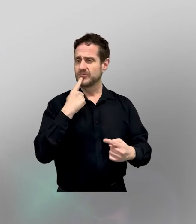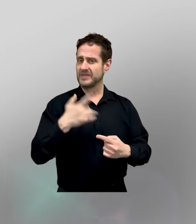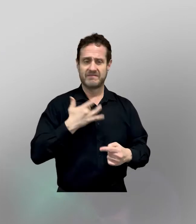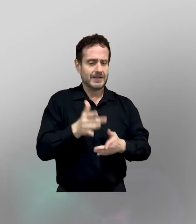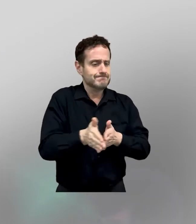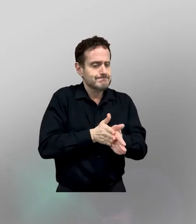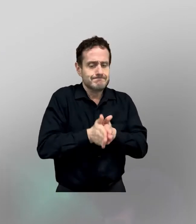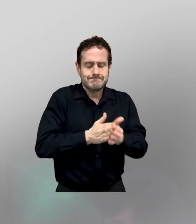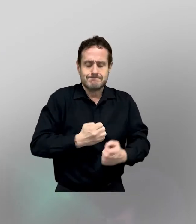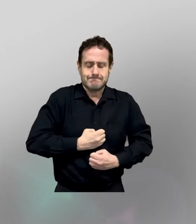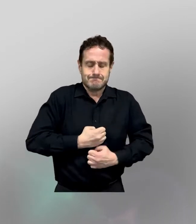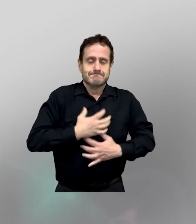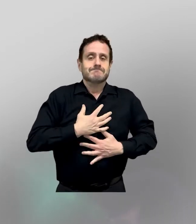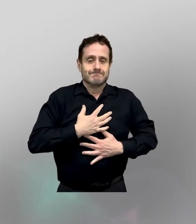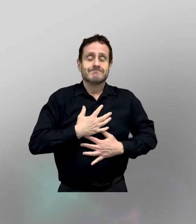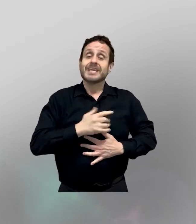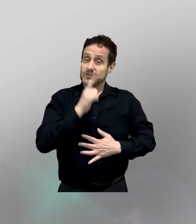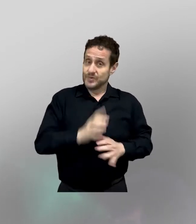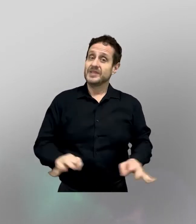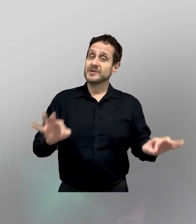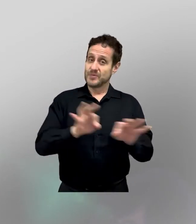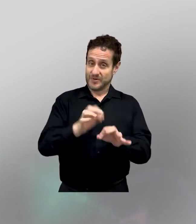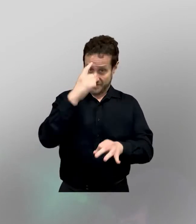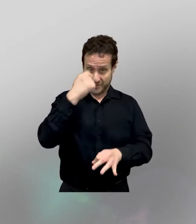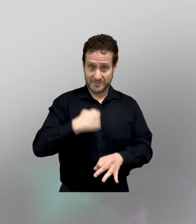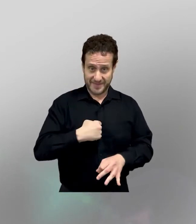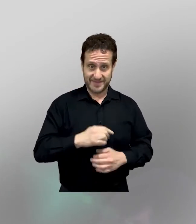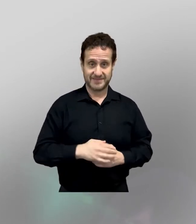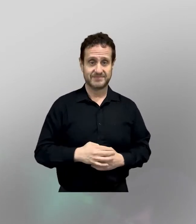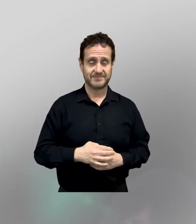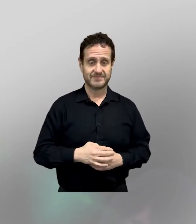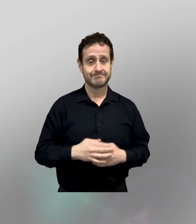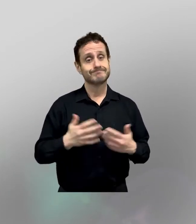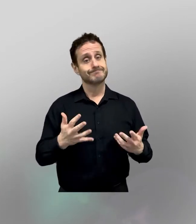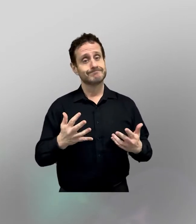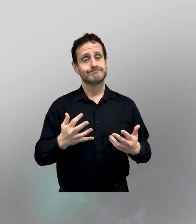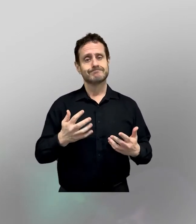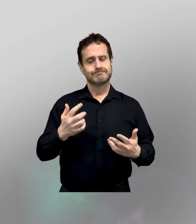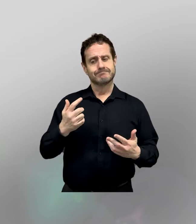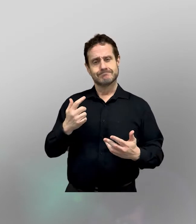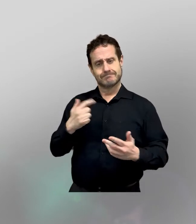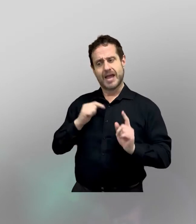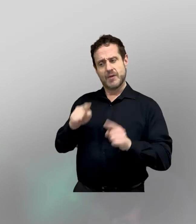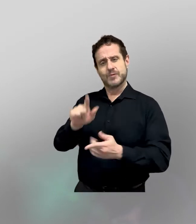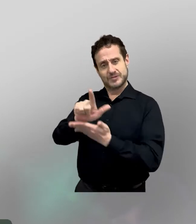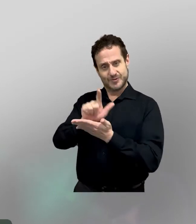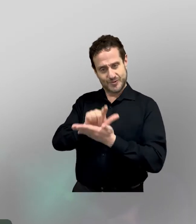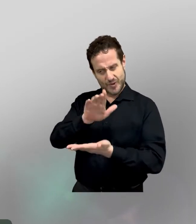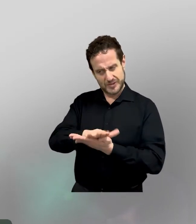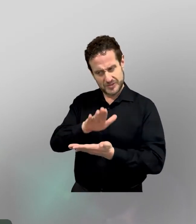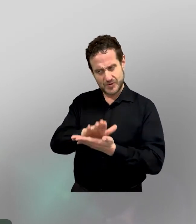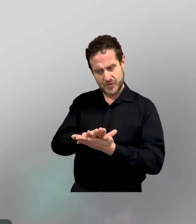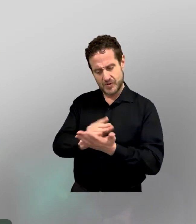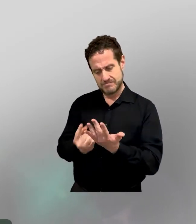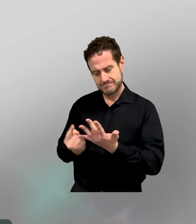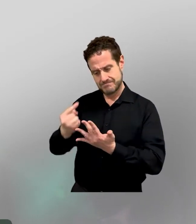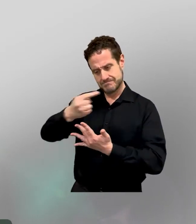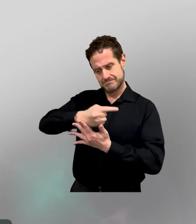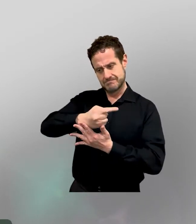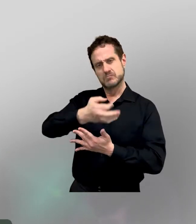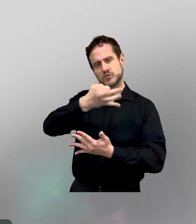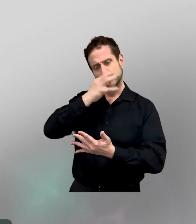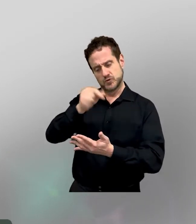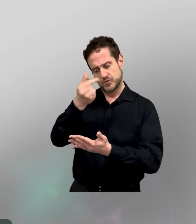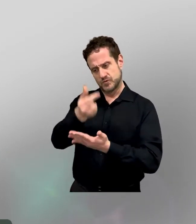needs has always been something that I'm really passionate about and is really important to me. So when I was in law